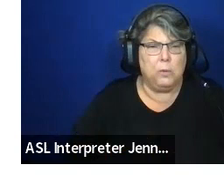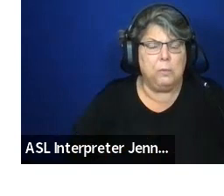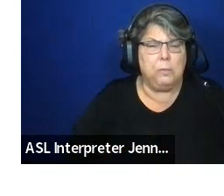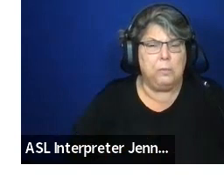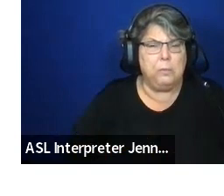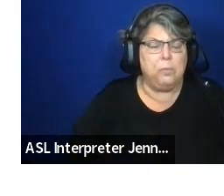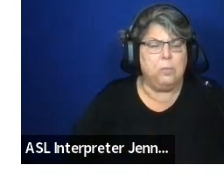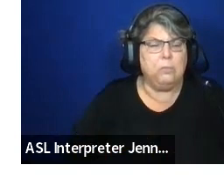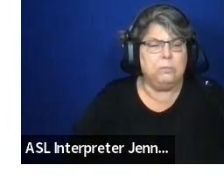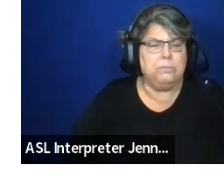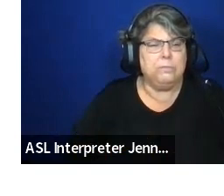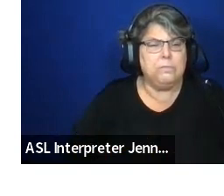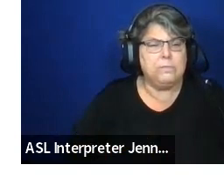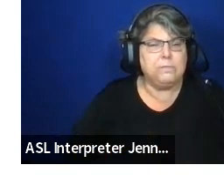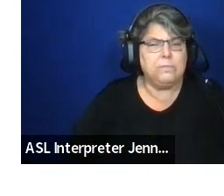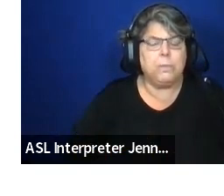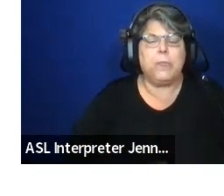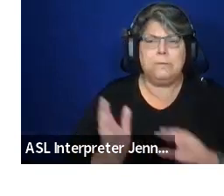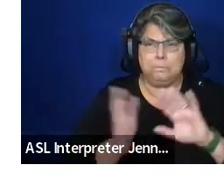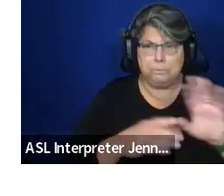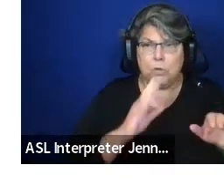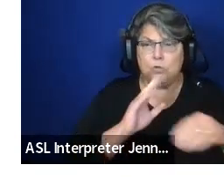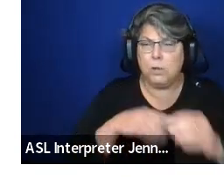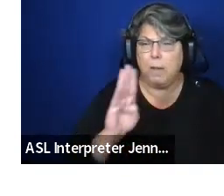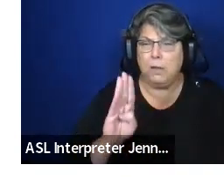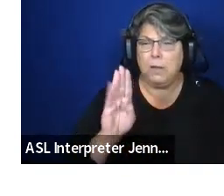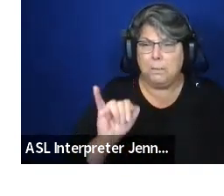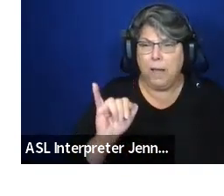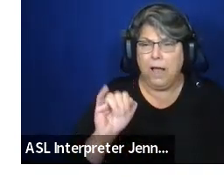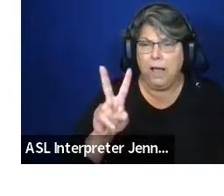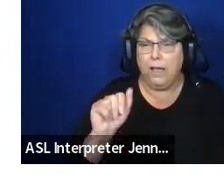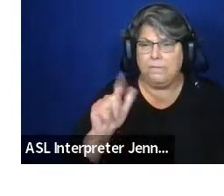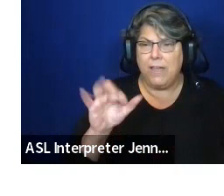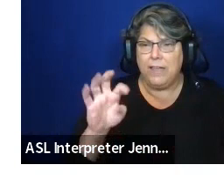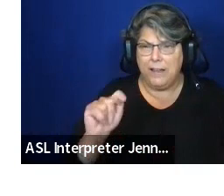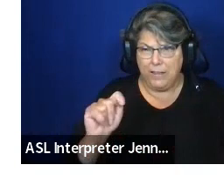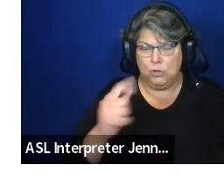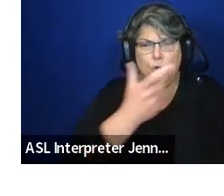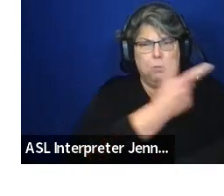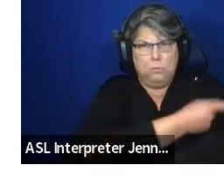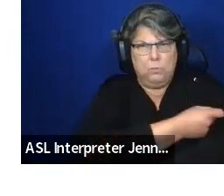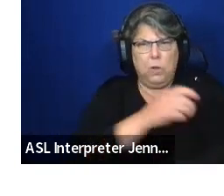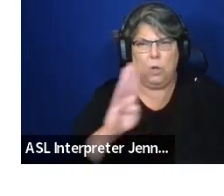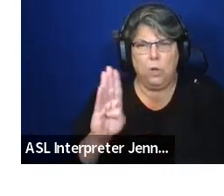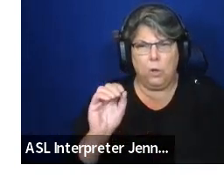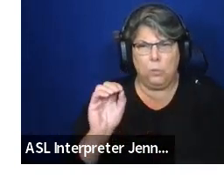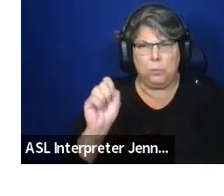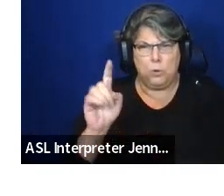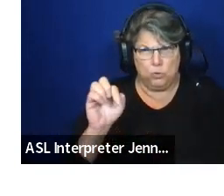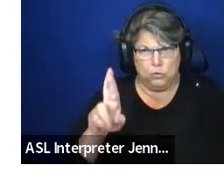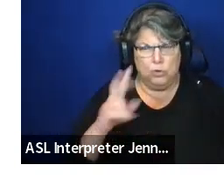Looking at our bivalent booster administration, so these are the boosters that are